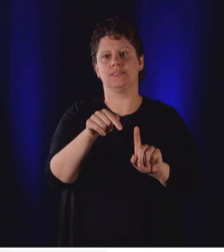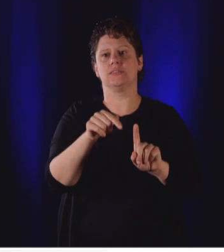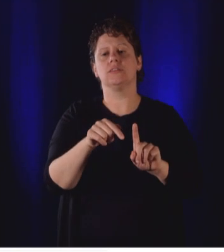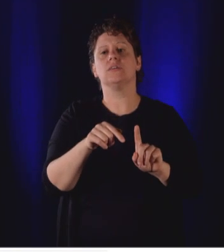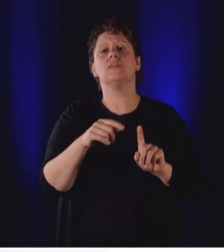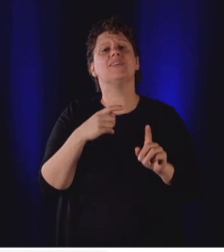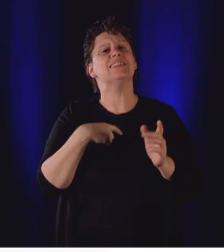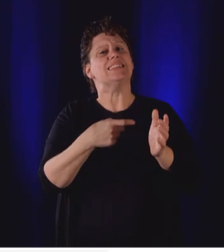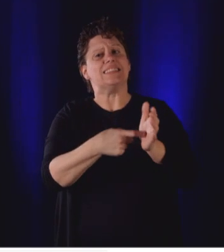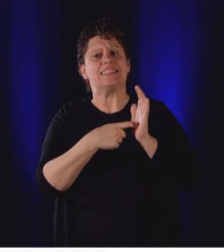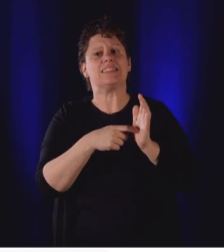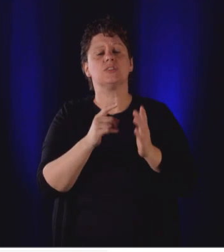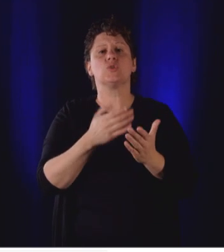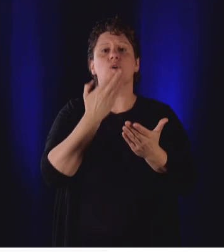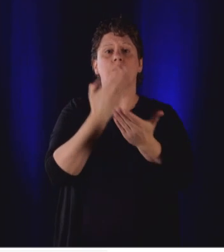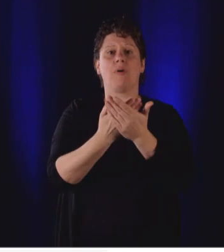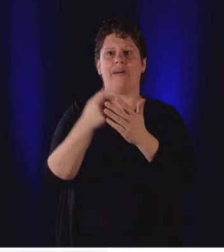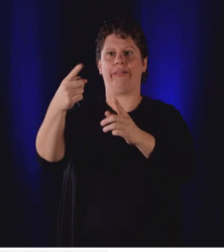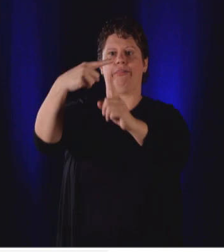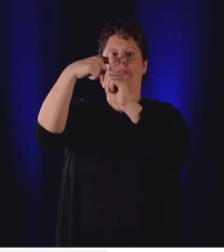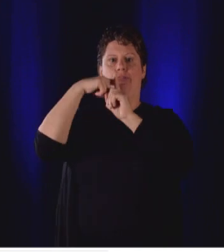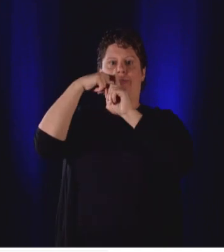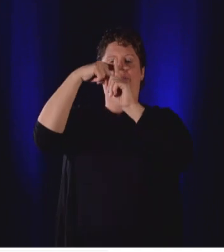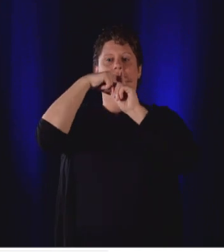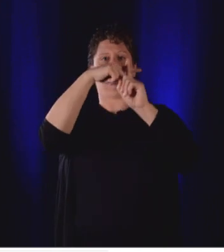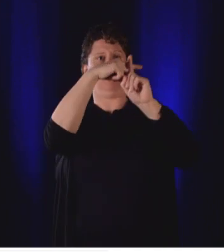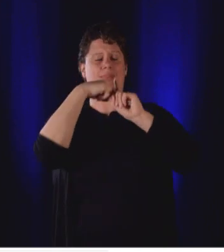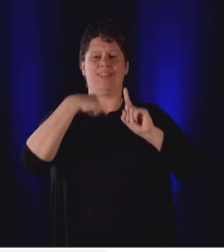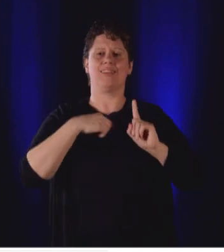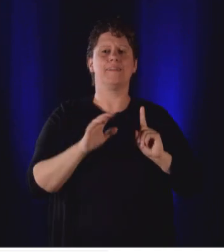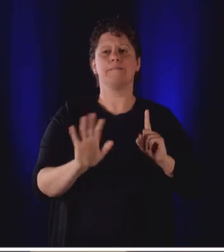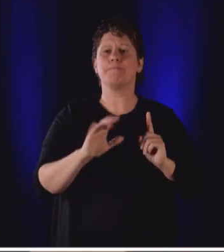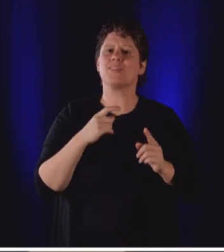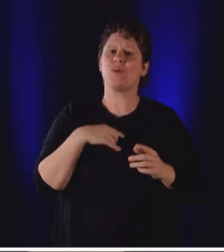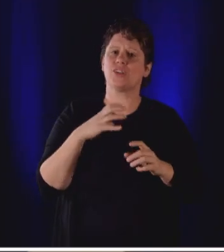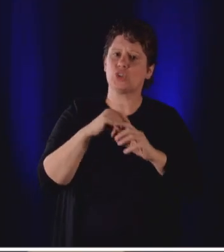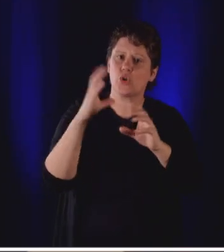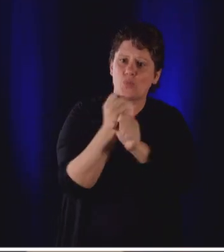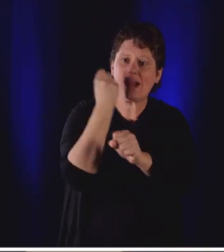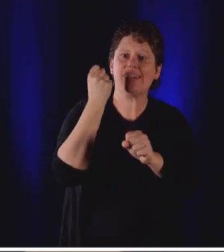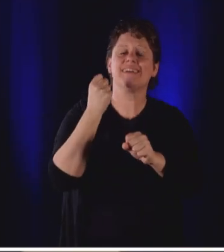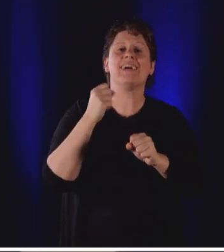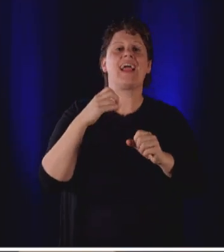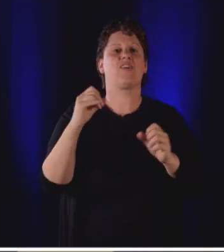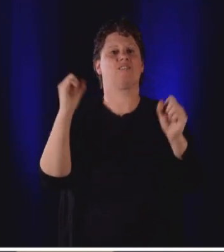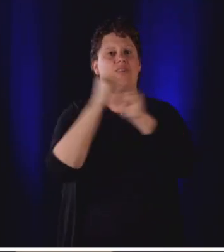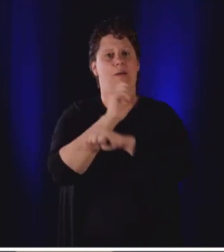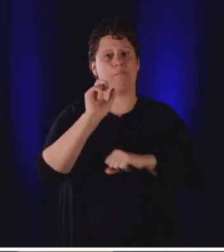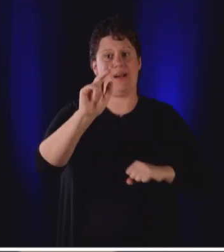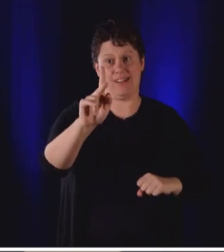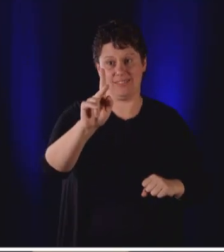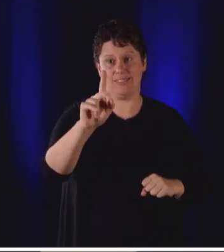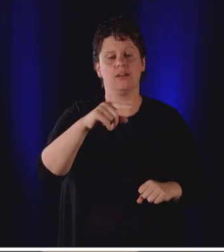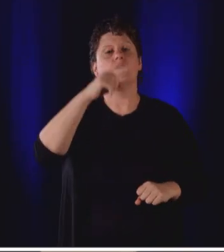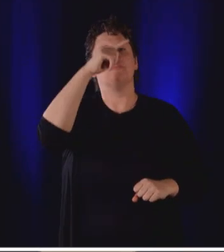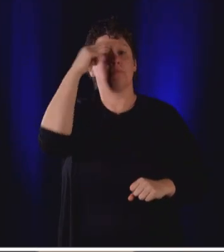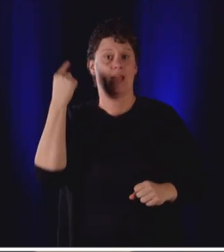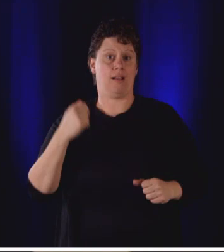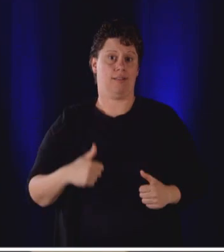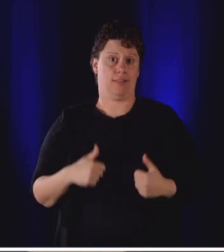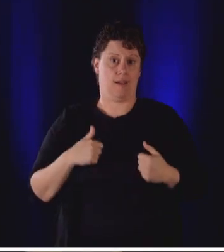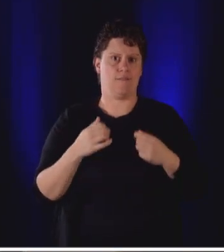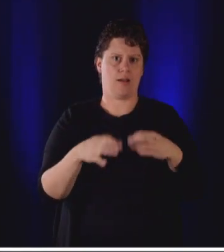And this is how we win. We fight back. Black Lives Matter.